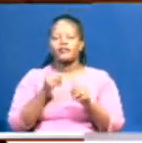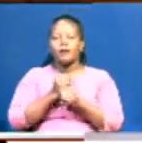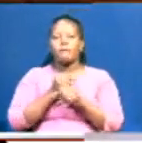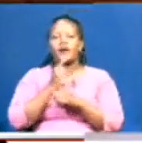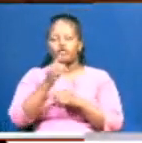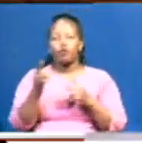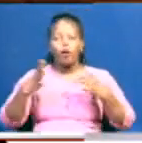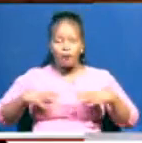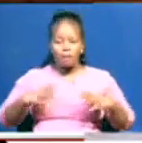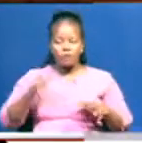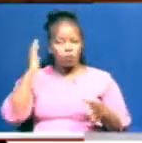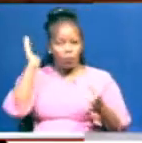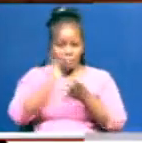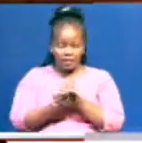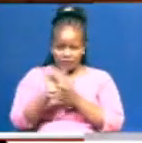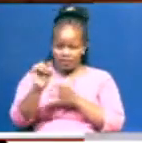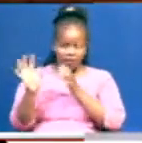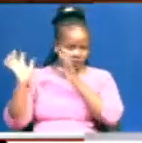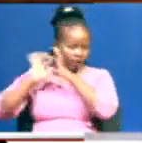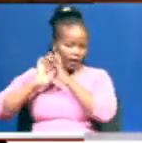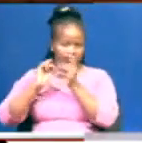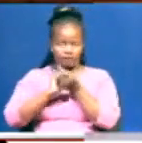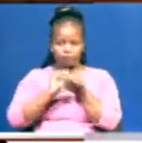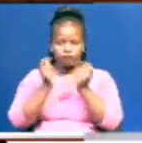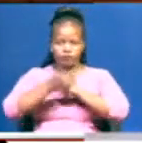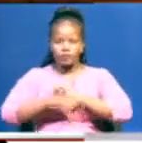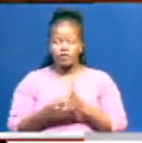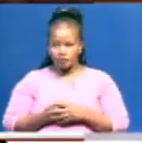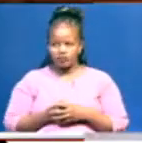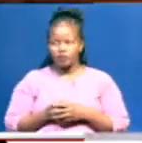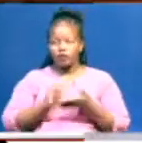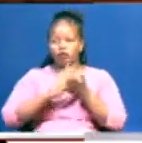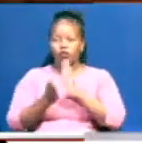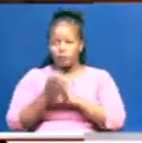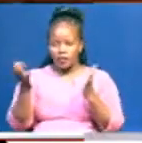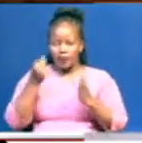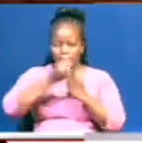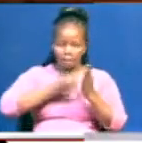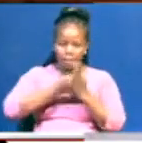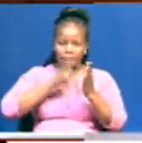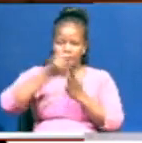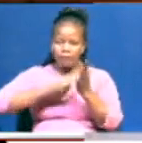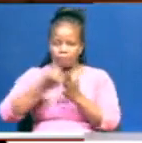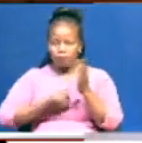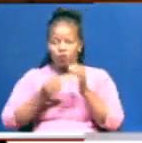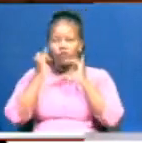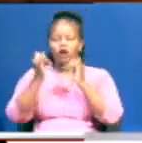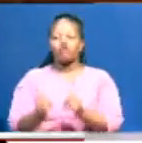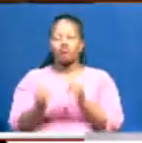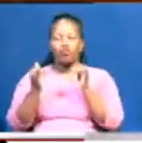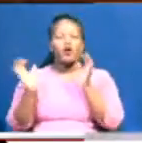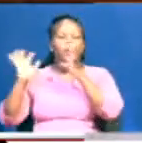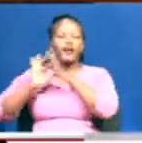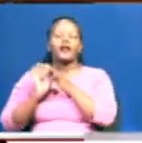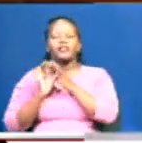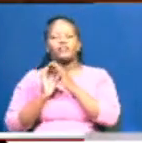believe in that culture change so that they become the champions of a new culture within their